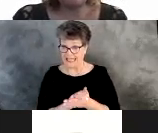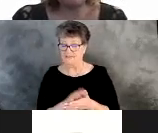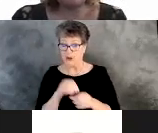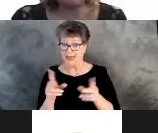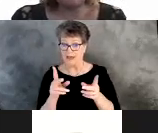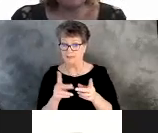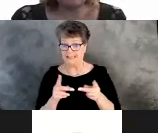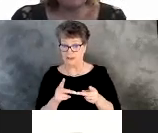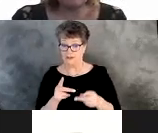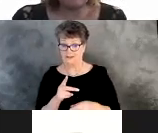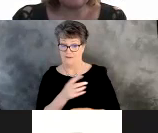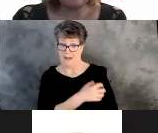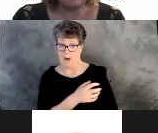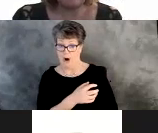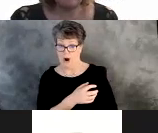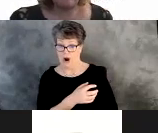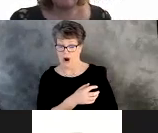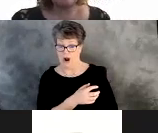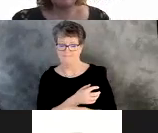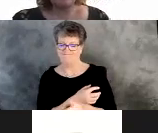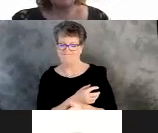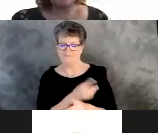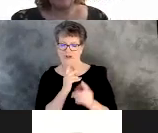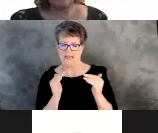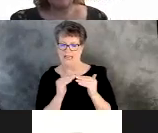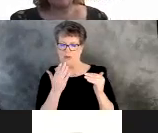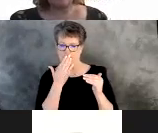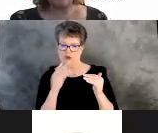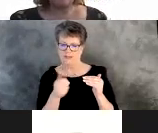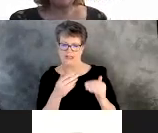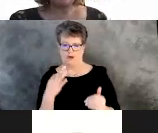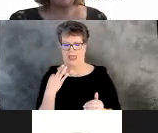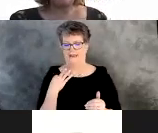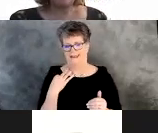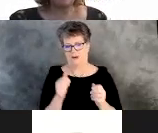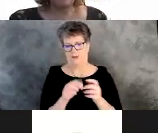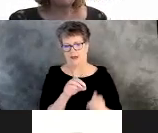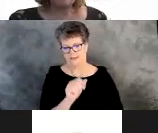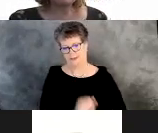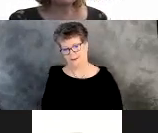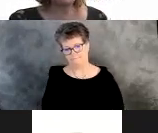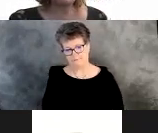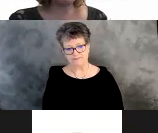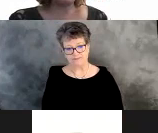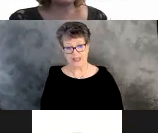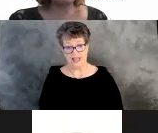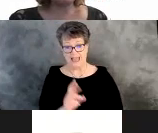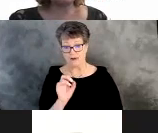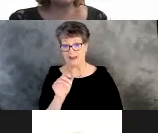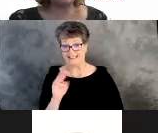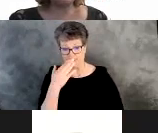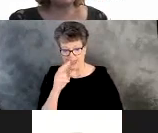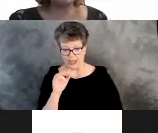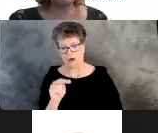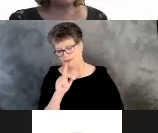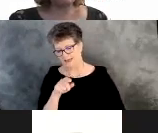power to hold the belief that you're not as good as another candidate or another participant. And racism, thank you, Robin, absolutely.